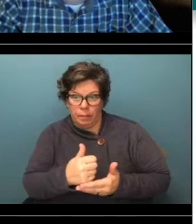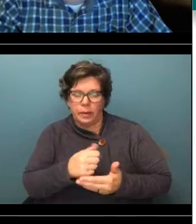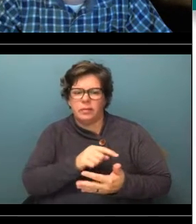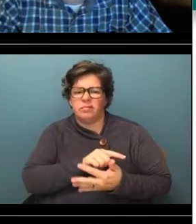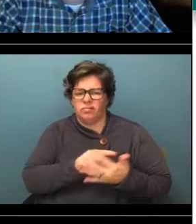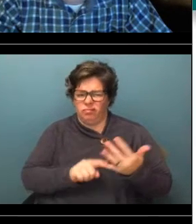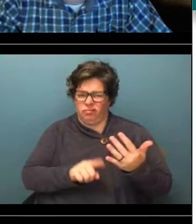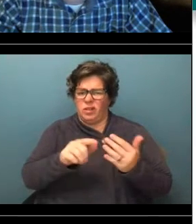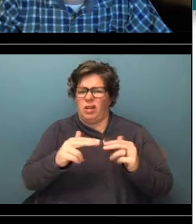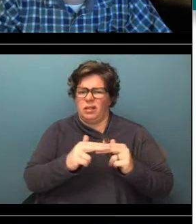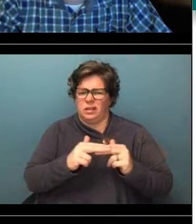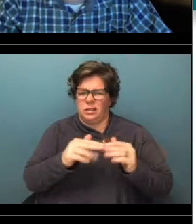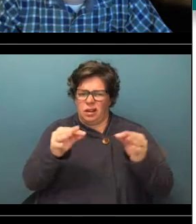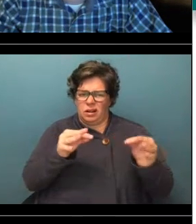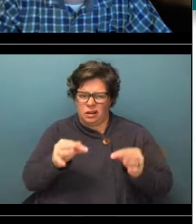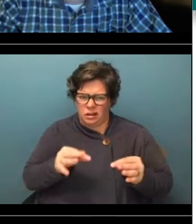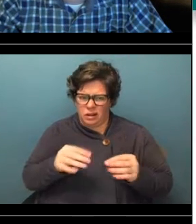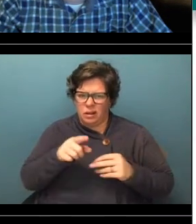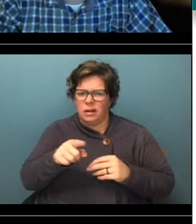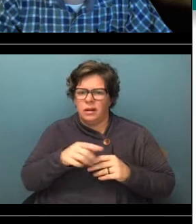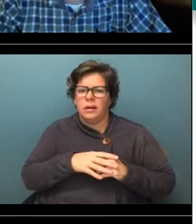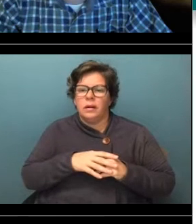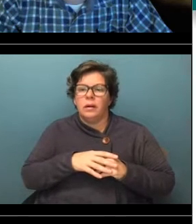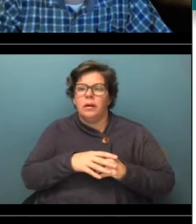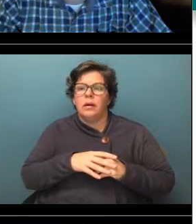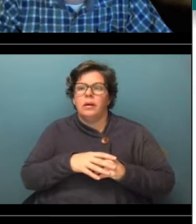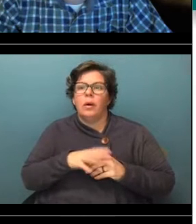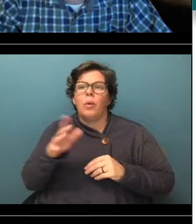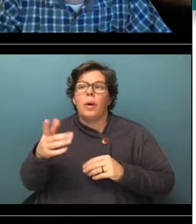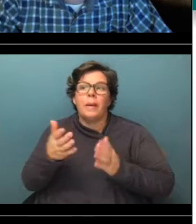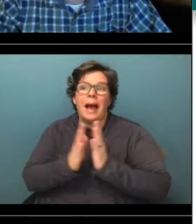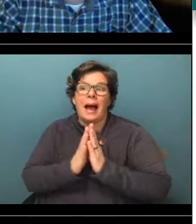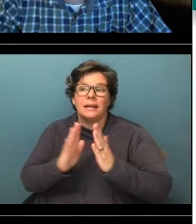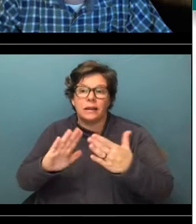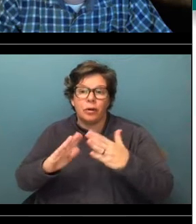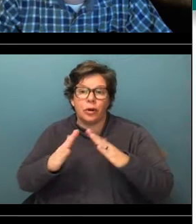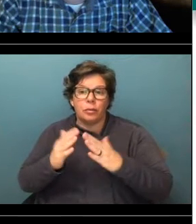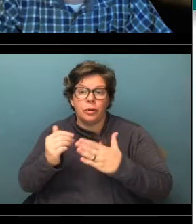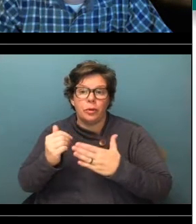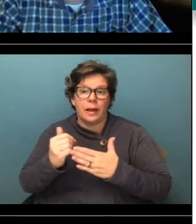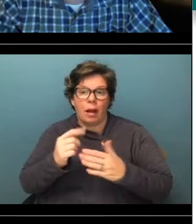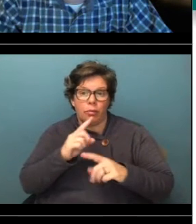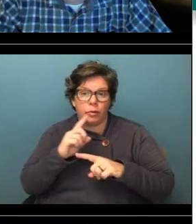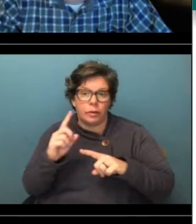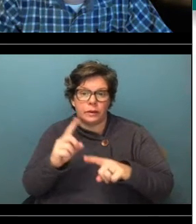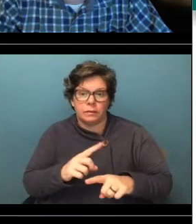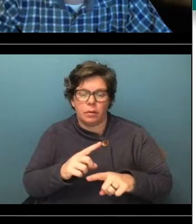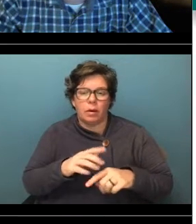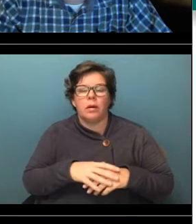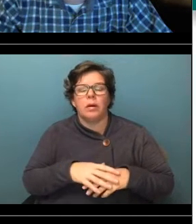right here. So when we're calling for community response, here at the hotline, we will ask the person